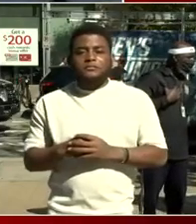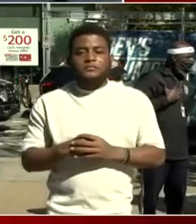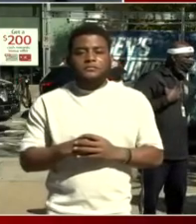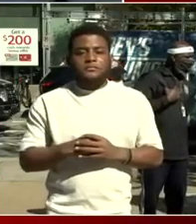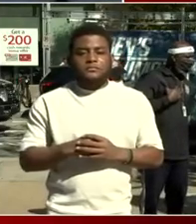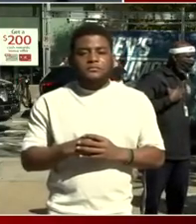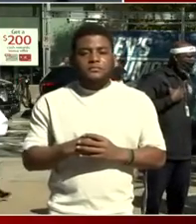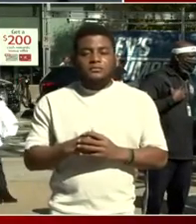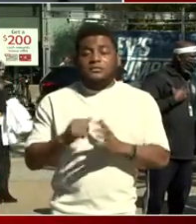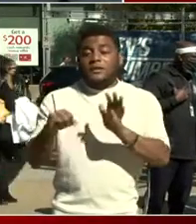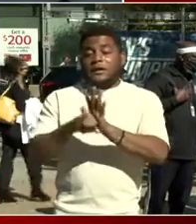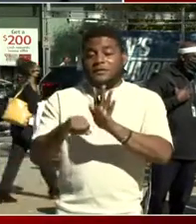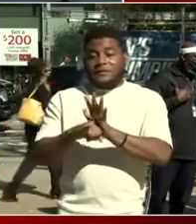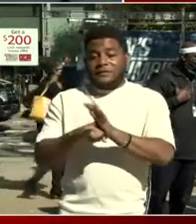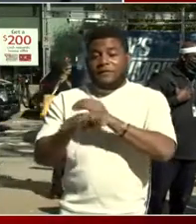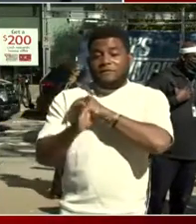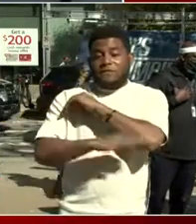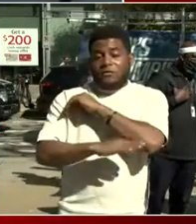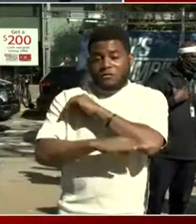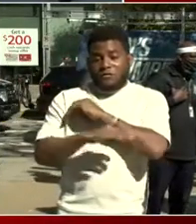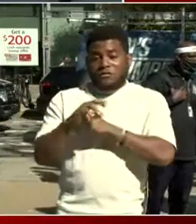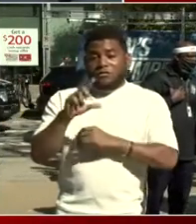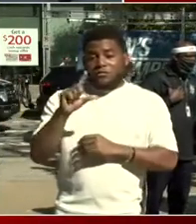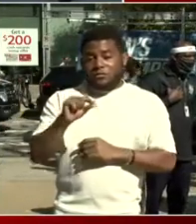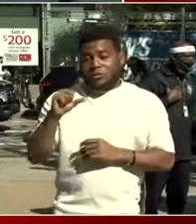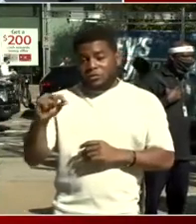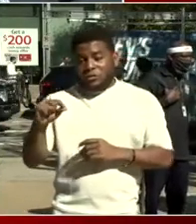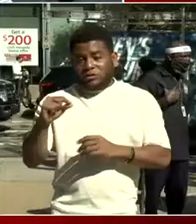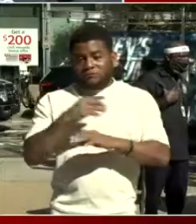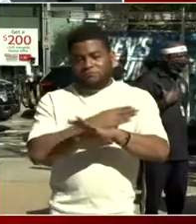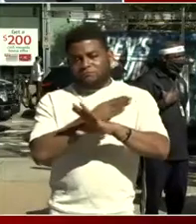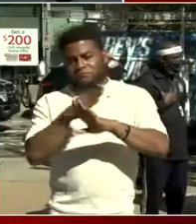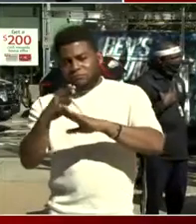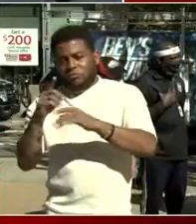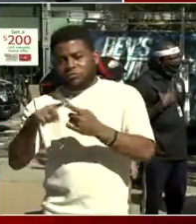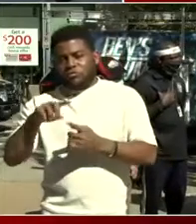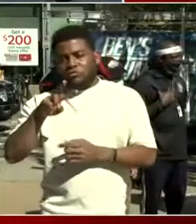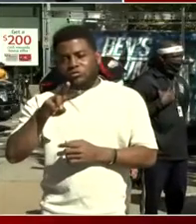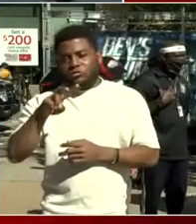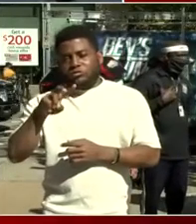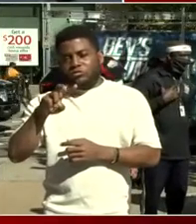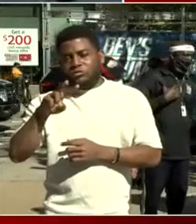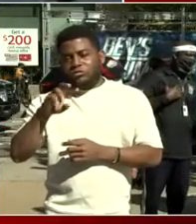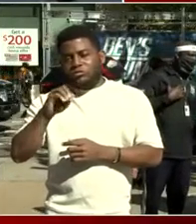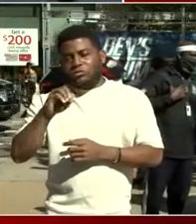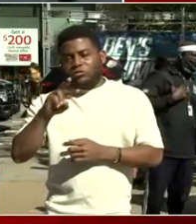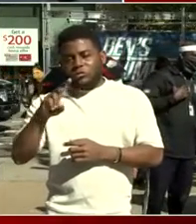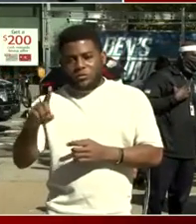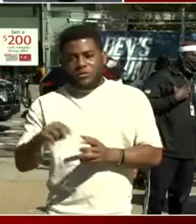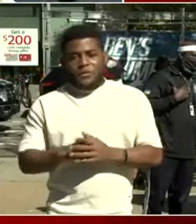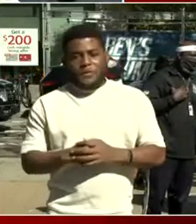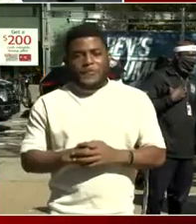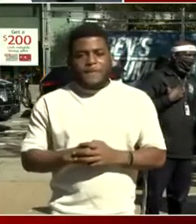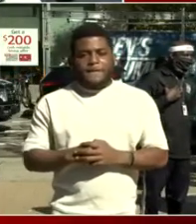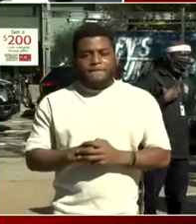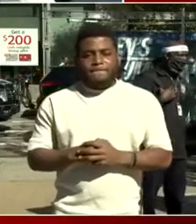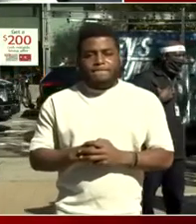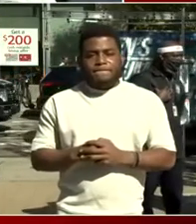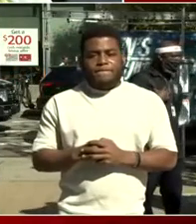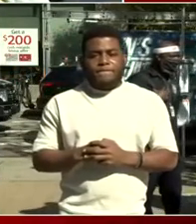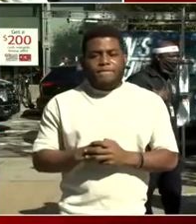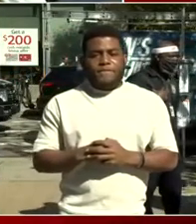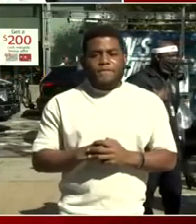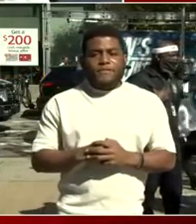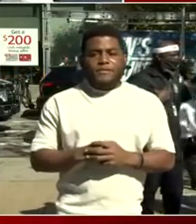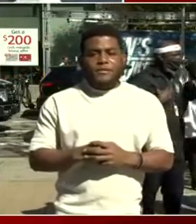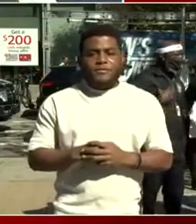2020 Fall Crime Prevention Initiative areas. Columbia Heights in the 3rd District will be led by Captain Francis